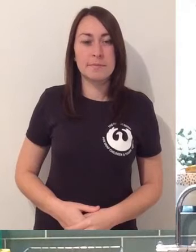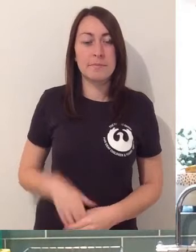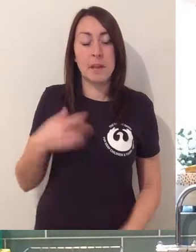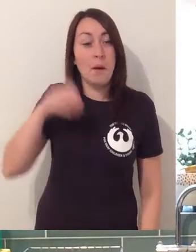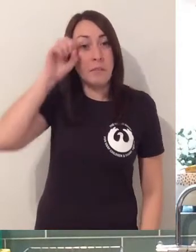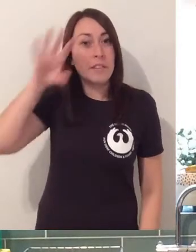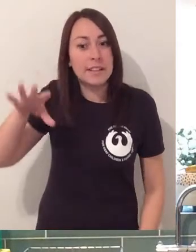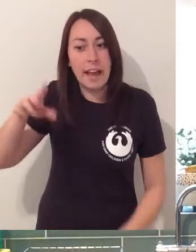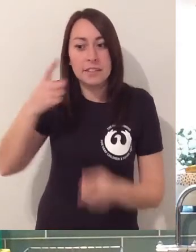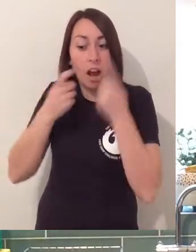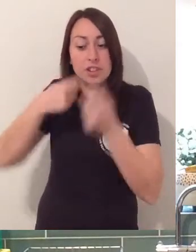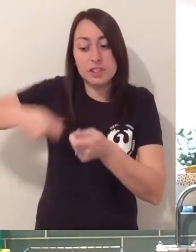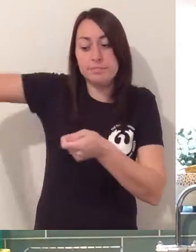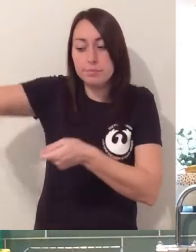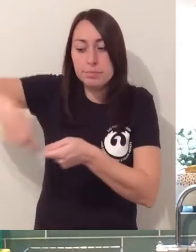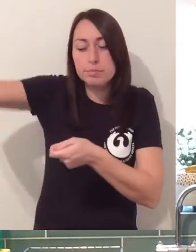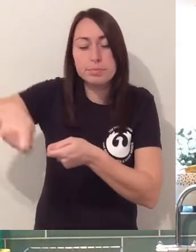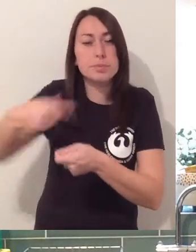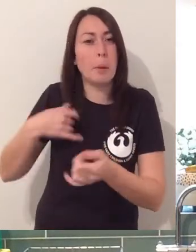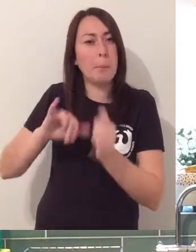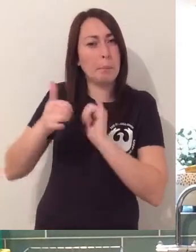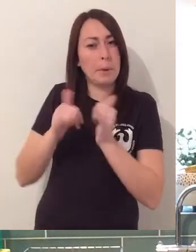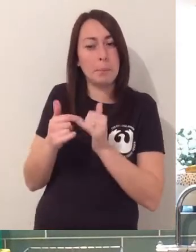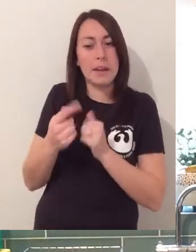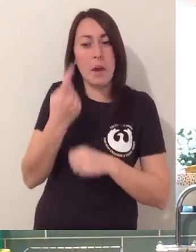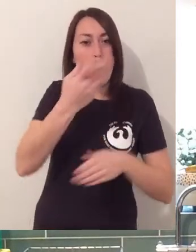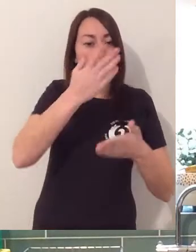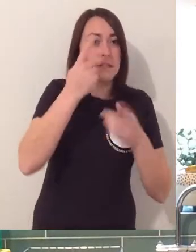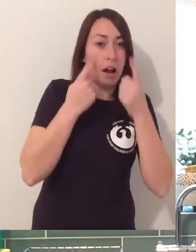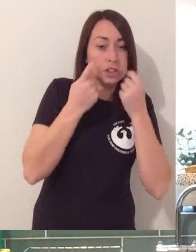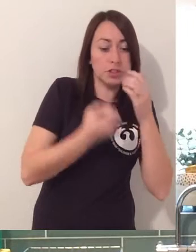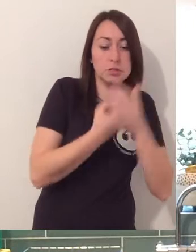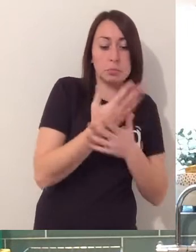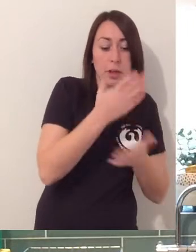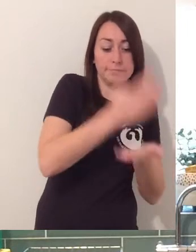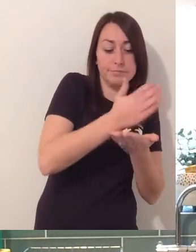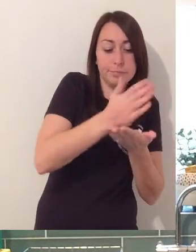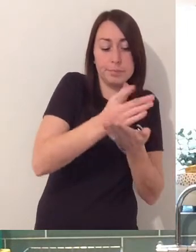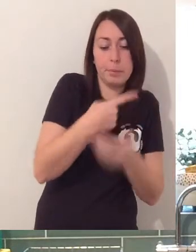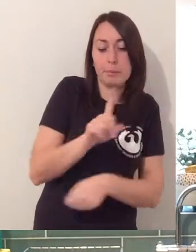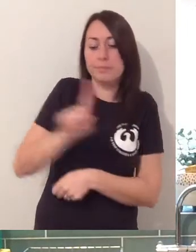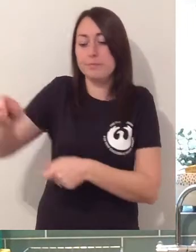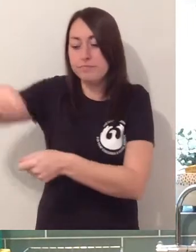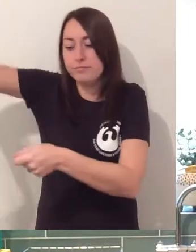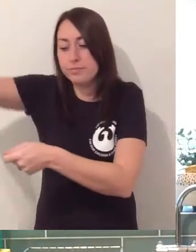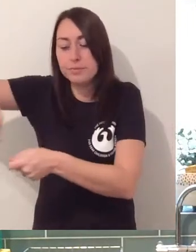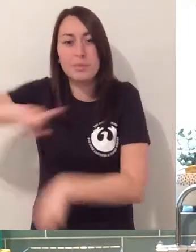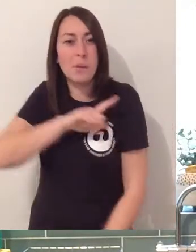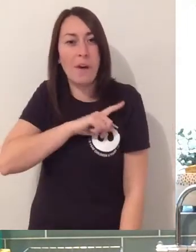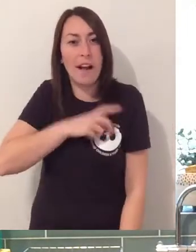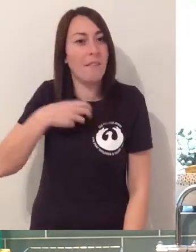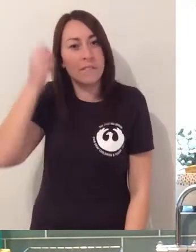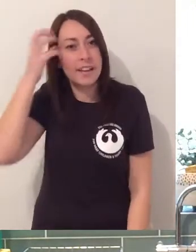Again, don't forget to stir your onions. Maybe after every spring onion you chop, give it a little stir, just so you don't